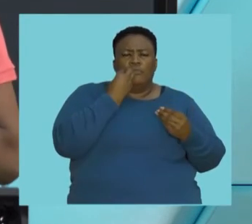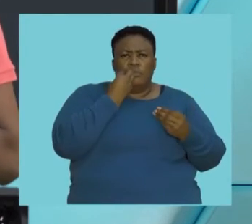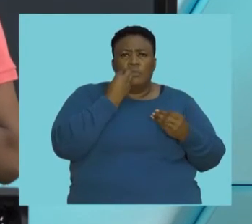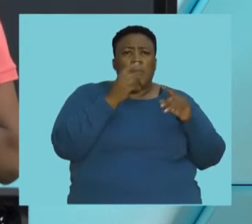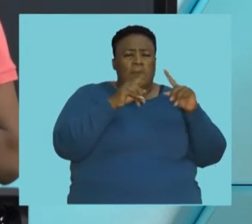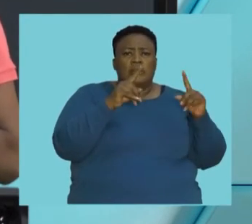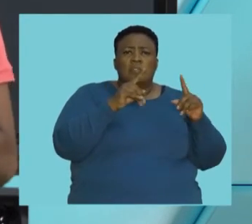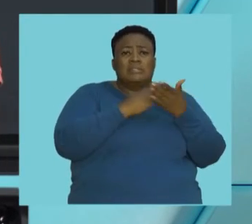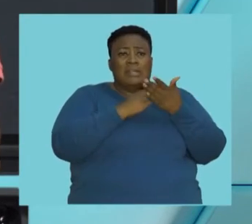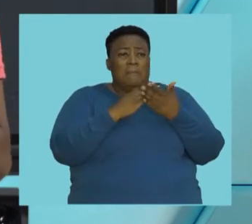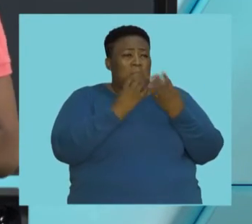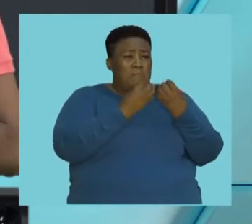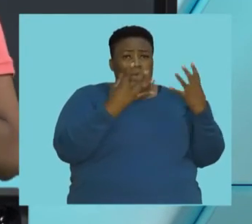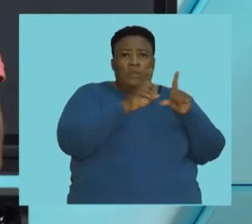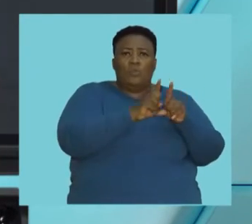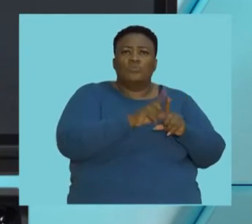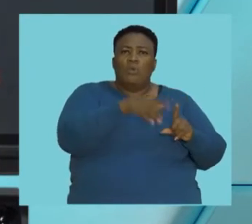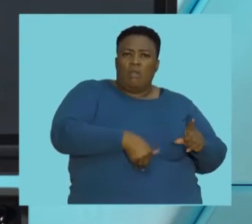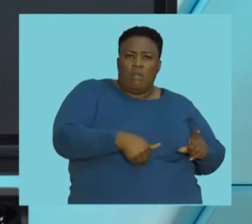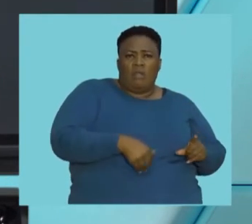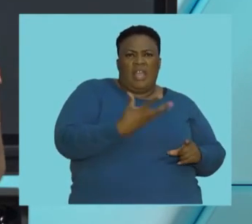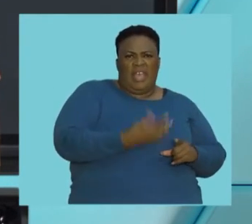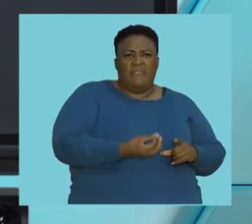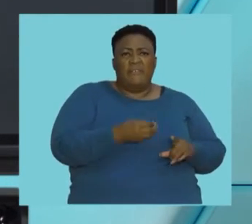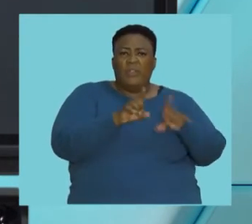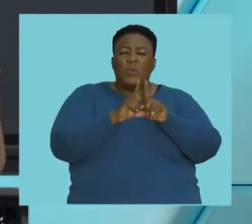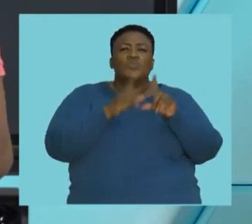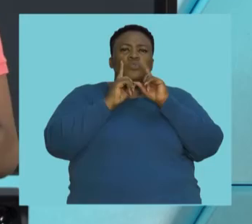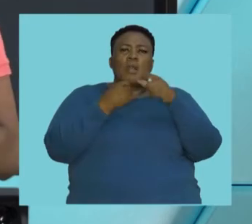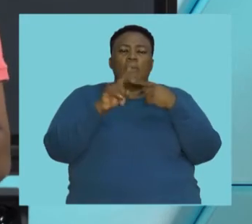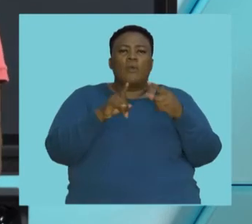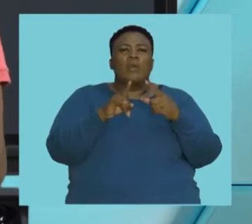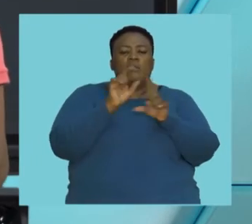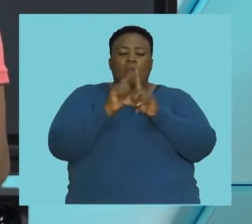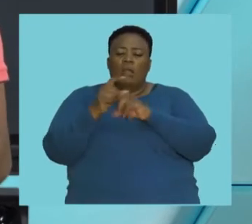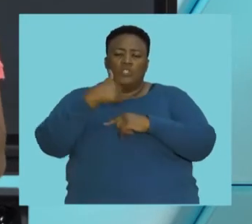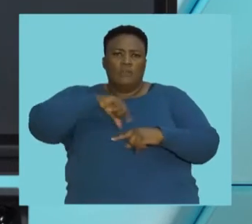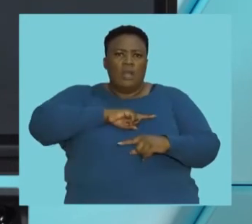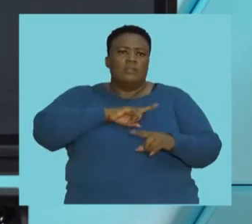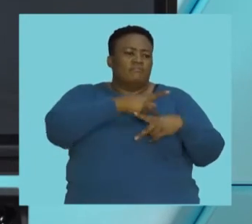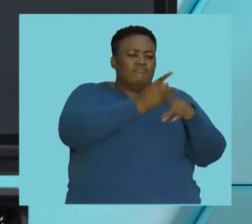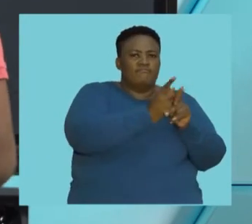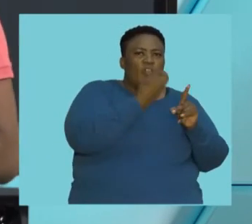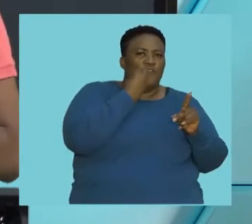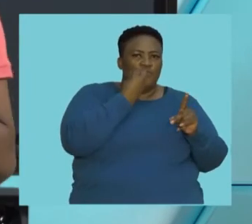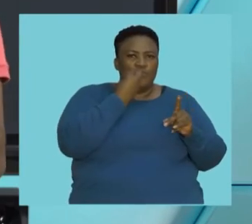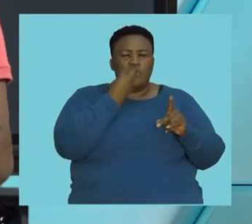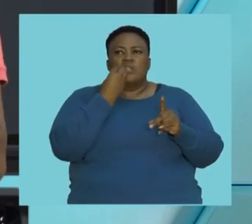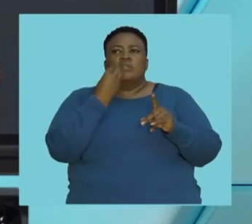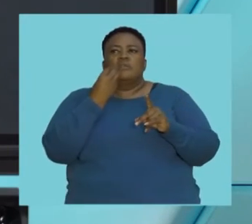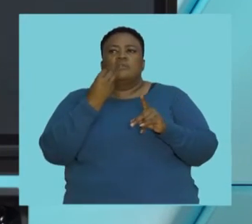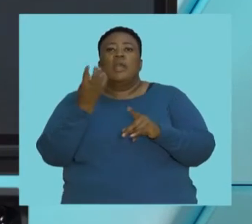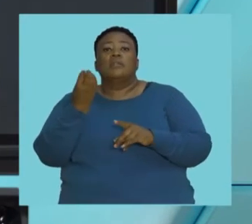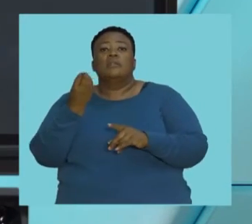experiencing hunger. And that is, again, it talks to the culture of us consuming food, producing food in a way